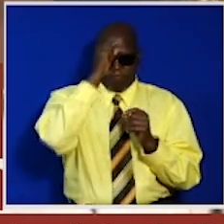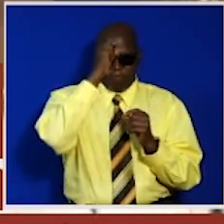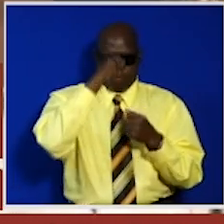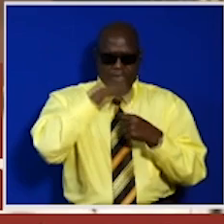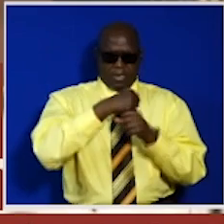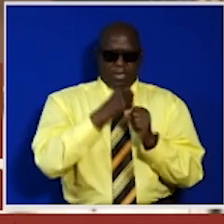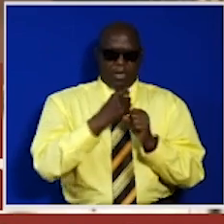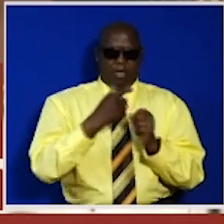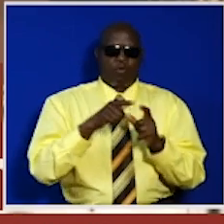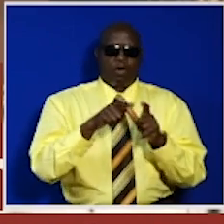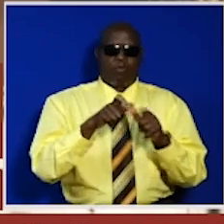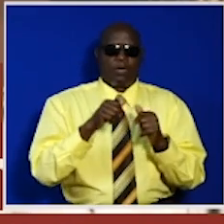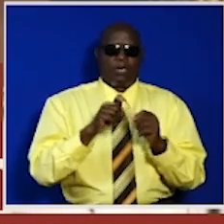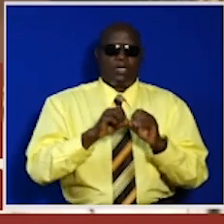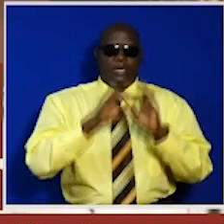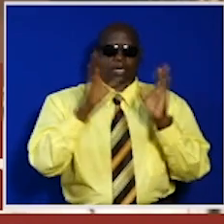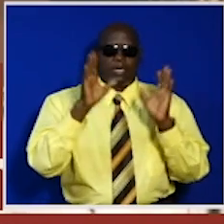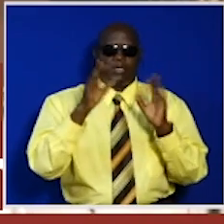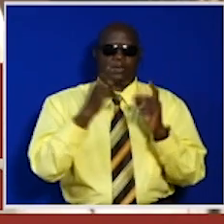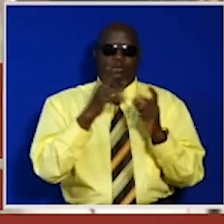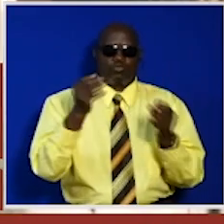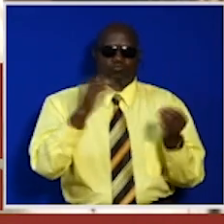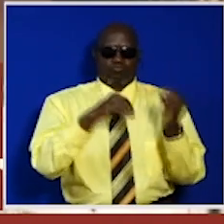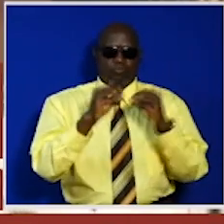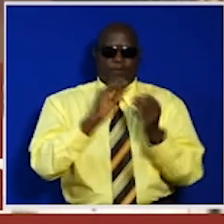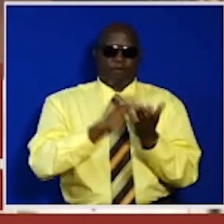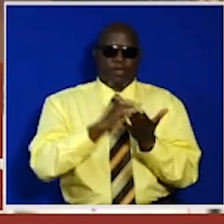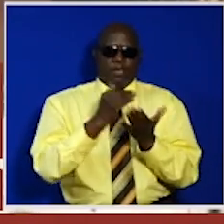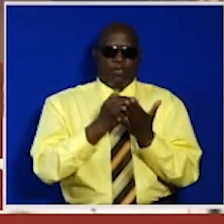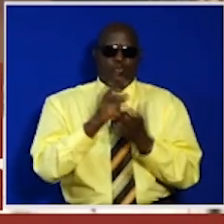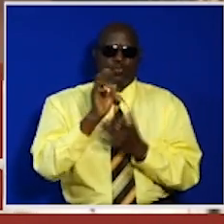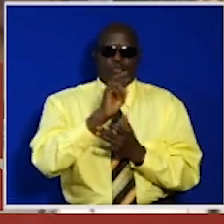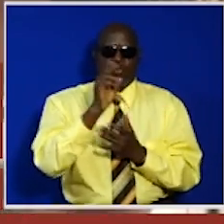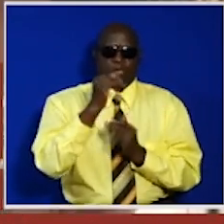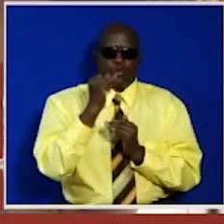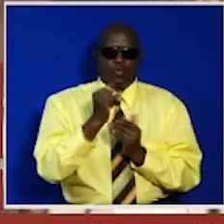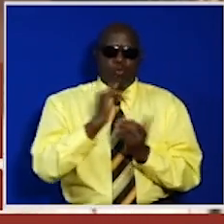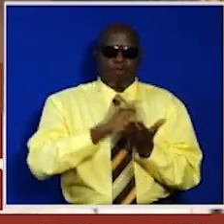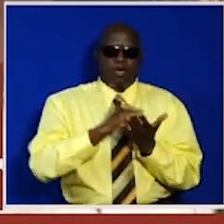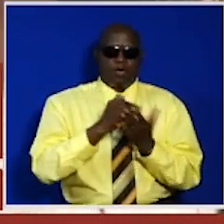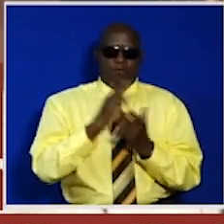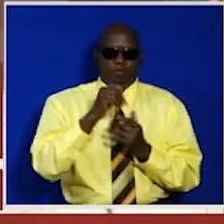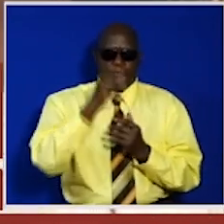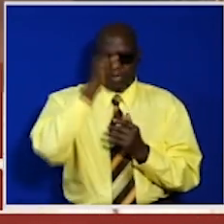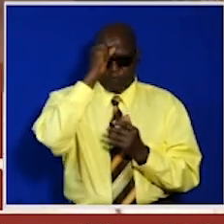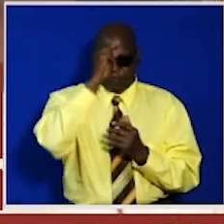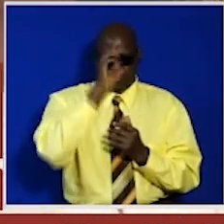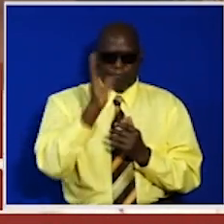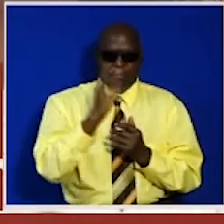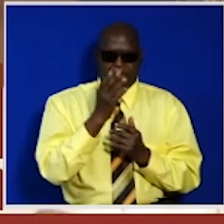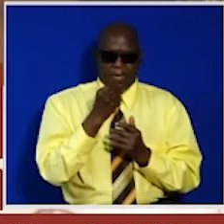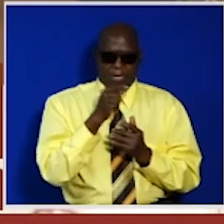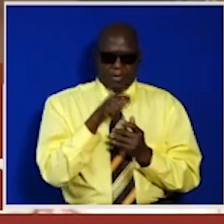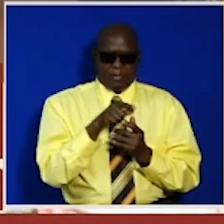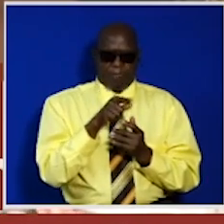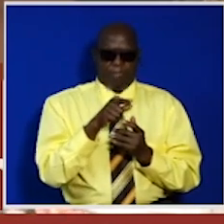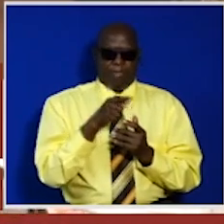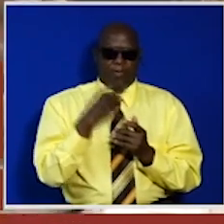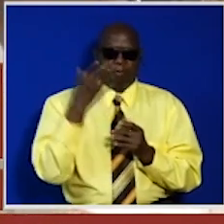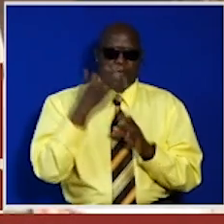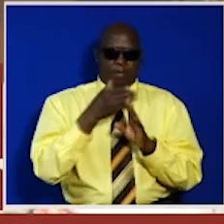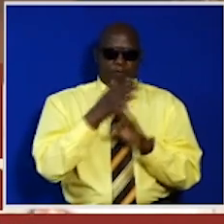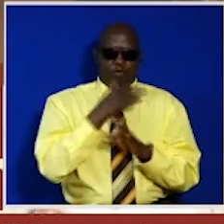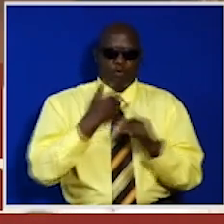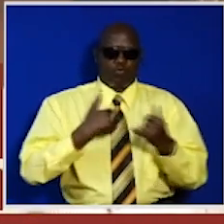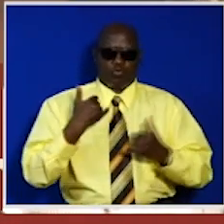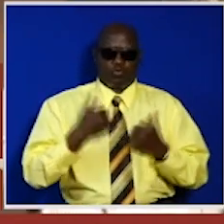we agreed we are pulling together the funds. We are not looking for any new fund from the government. These monies we used to enjoy